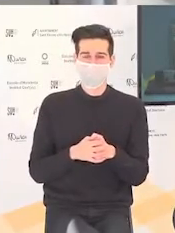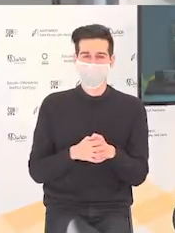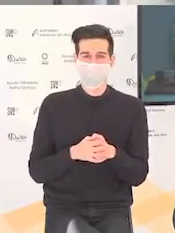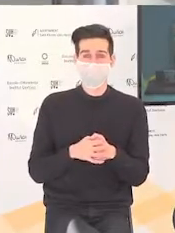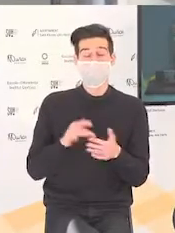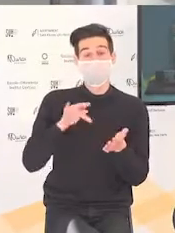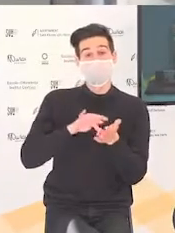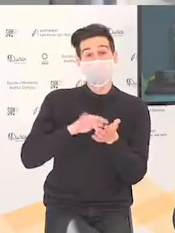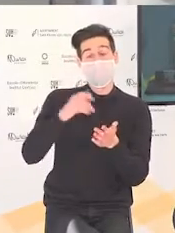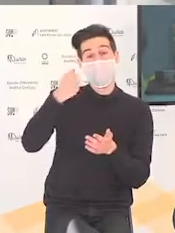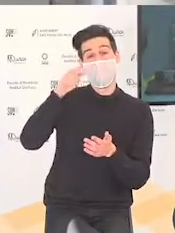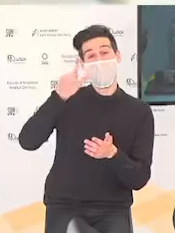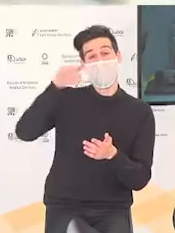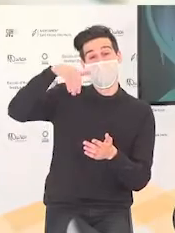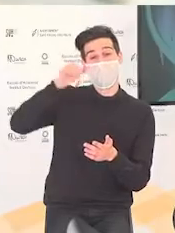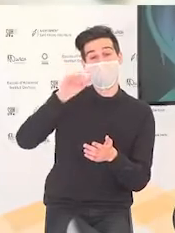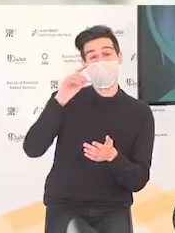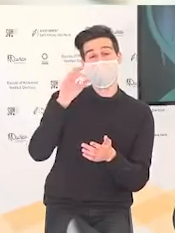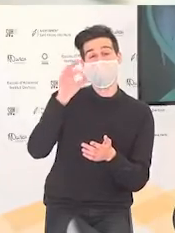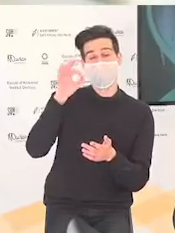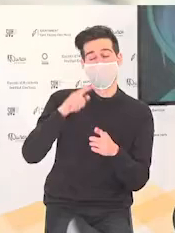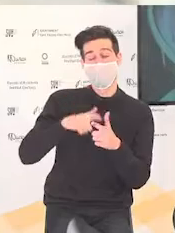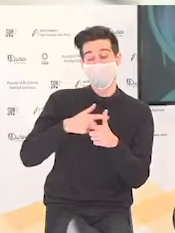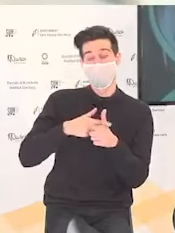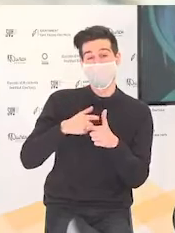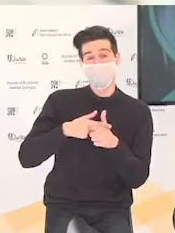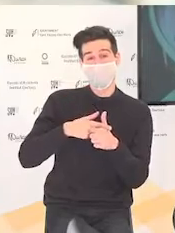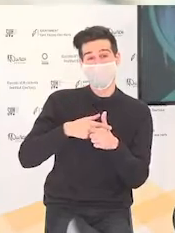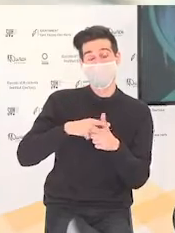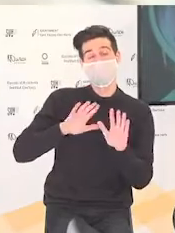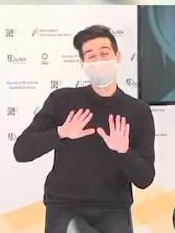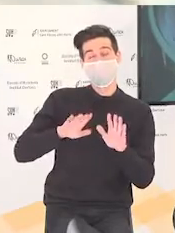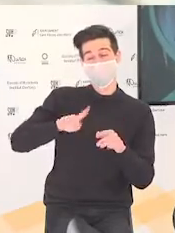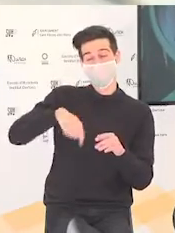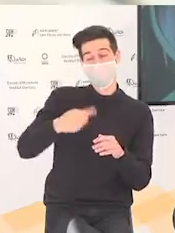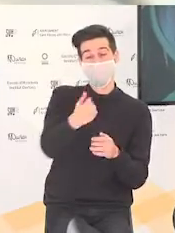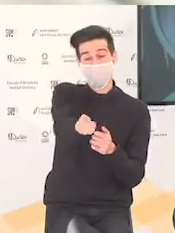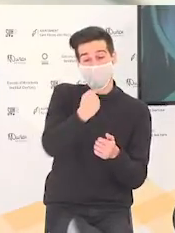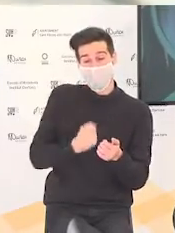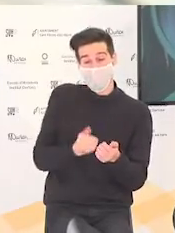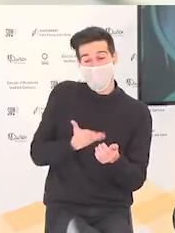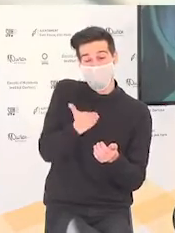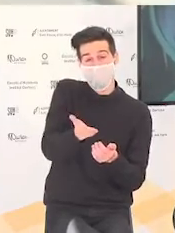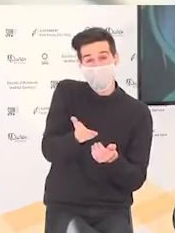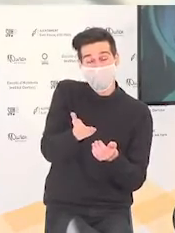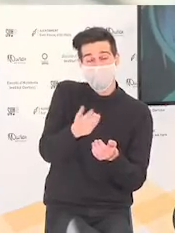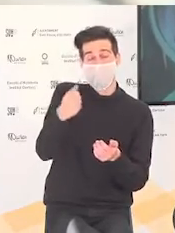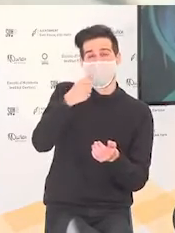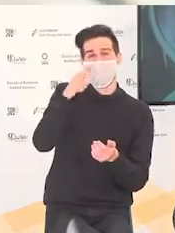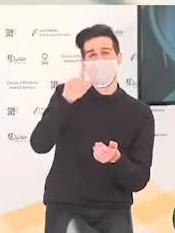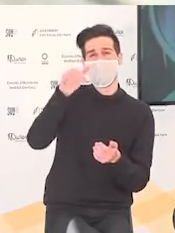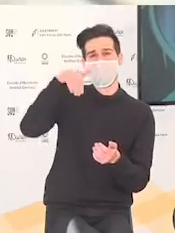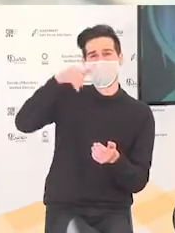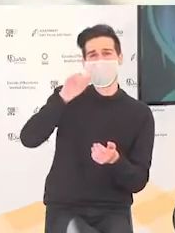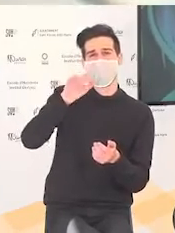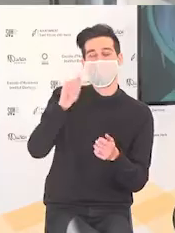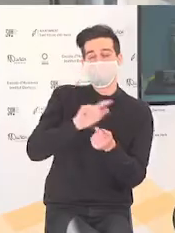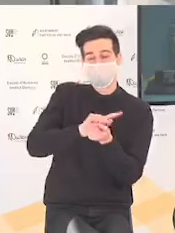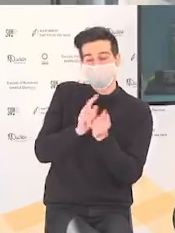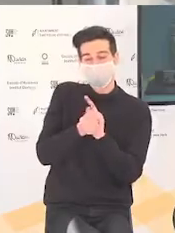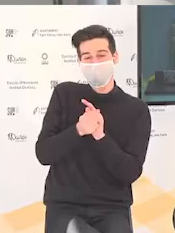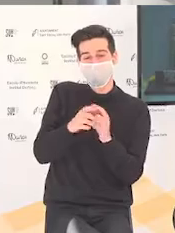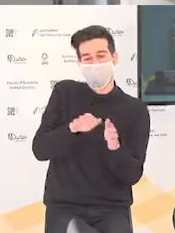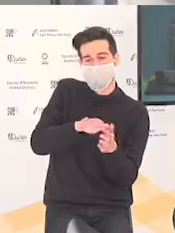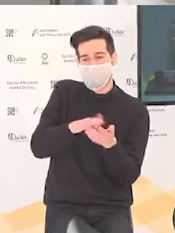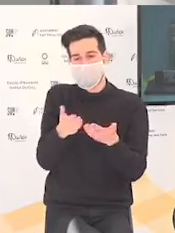almidón de patata me va a funcionar, pero luego en el horno el merengue se me va a mover un poco. Because the proteins don't coagulate